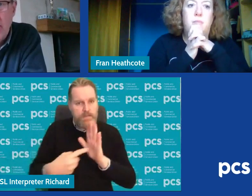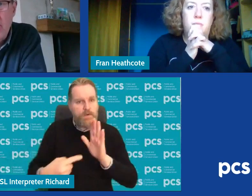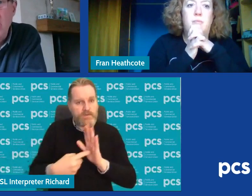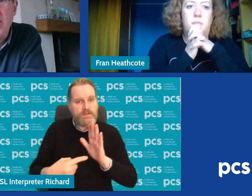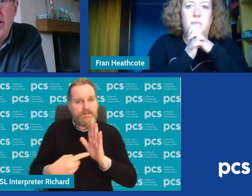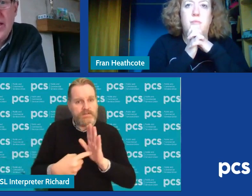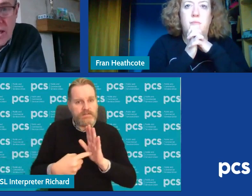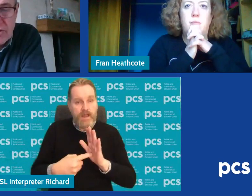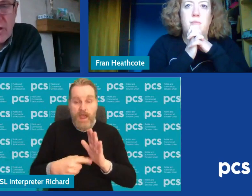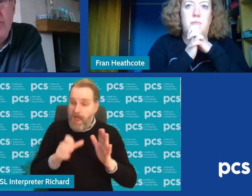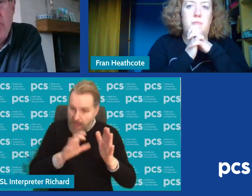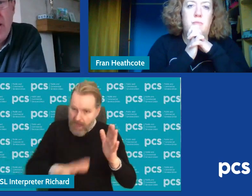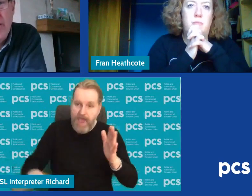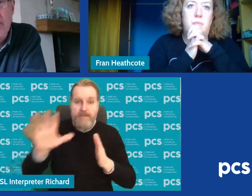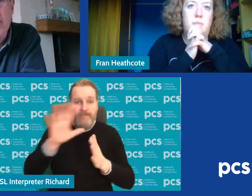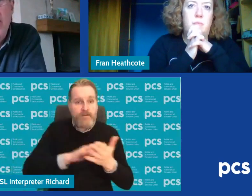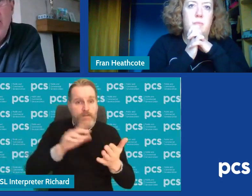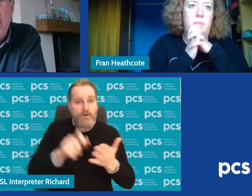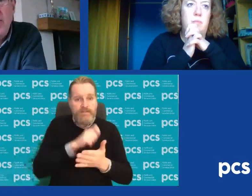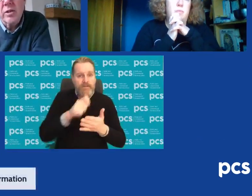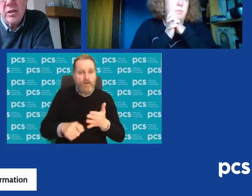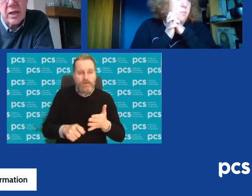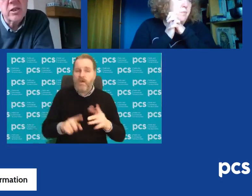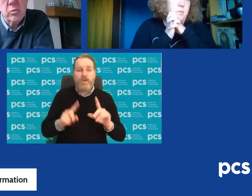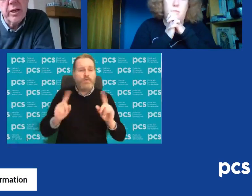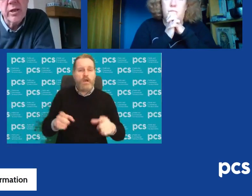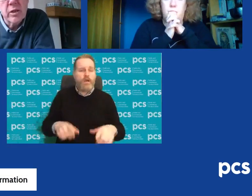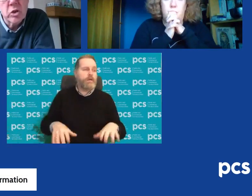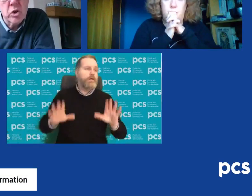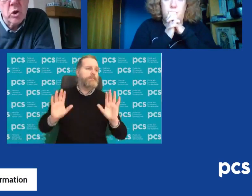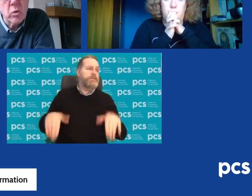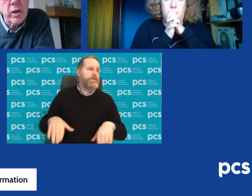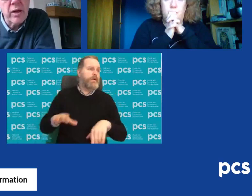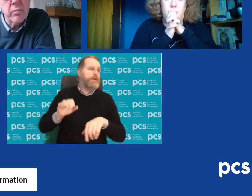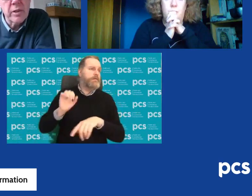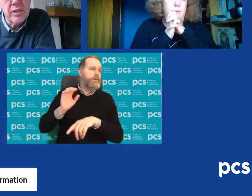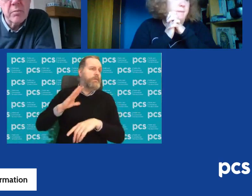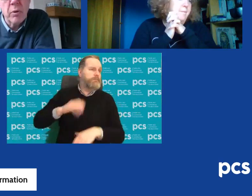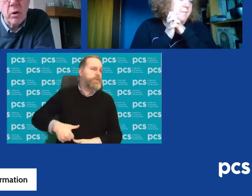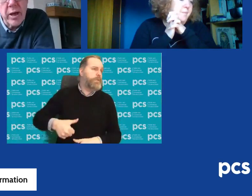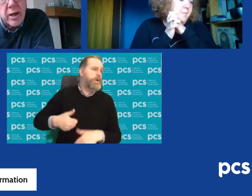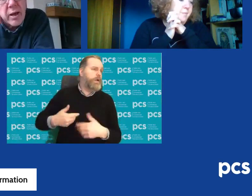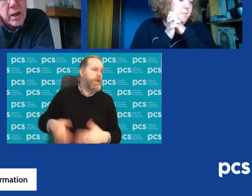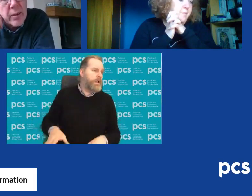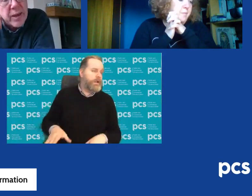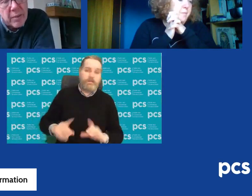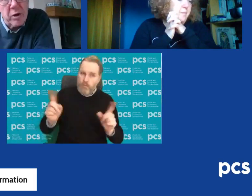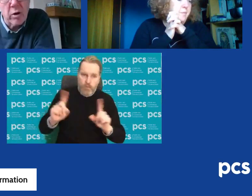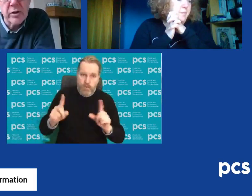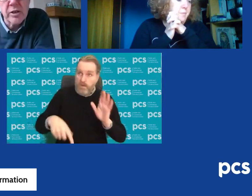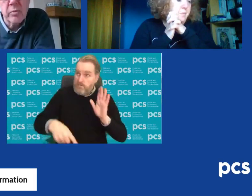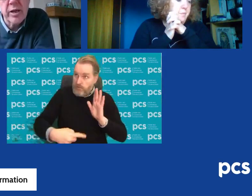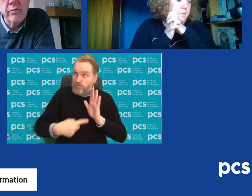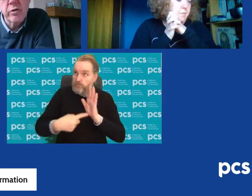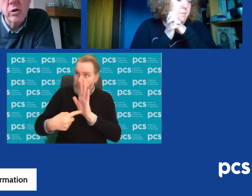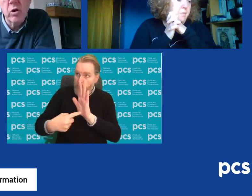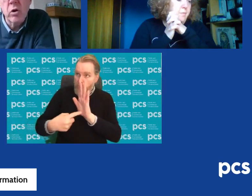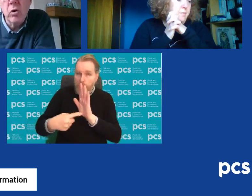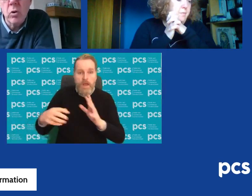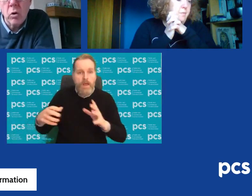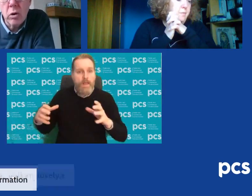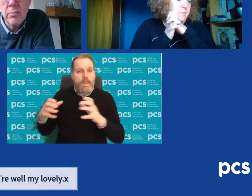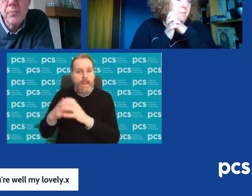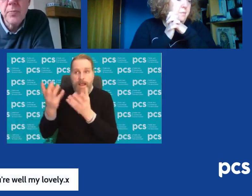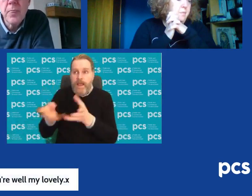everybody voting, taking nothing for granted, because that's the way to show everybody's employer and the Cabinet Office that we're here for the